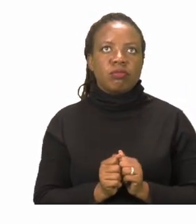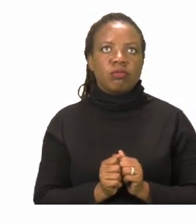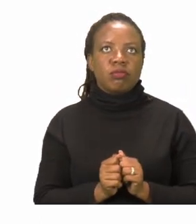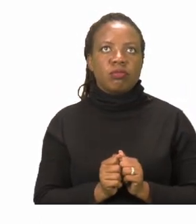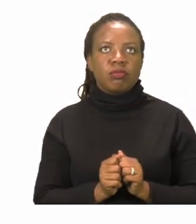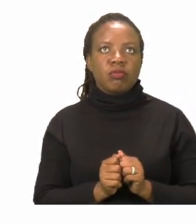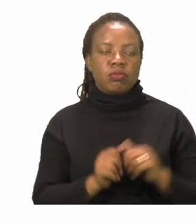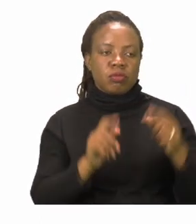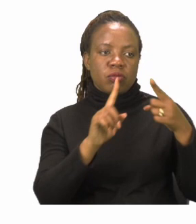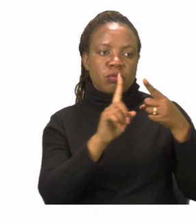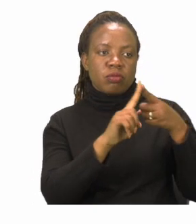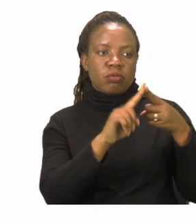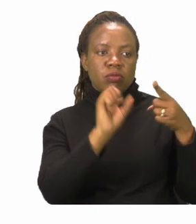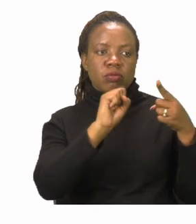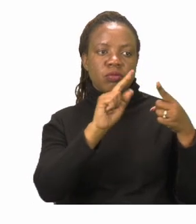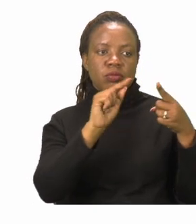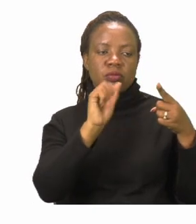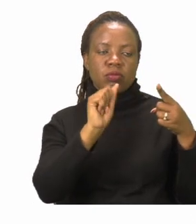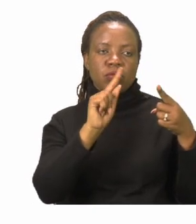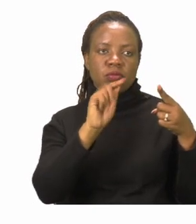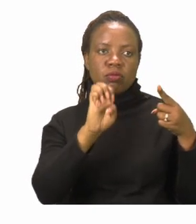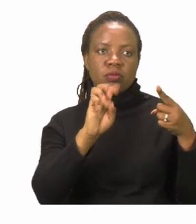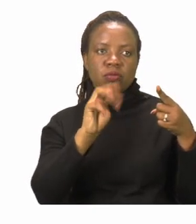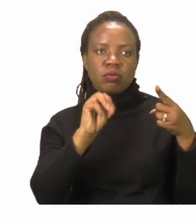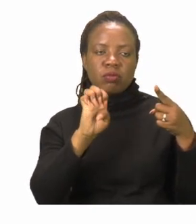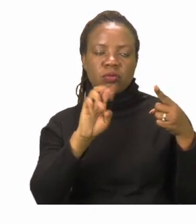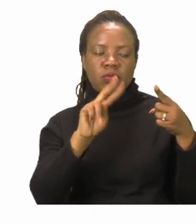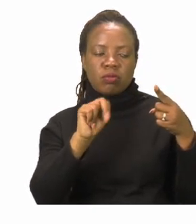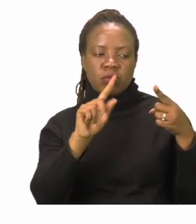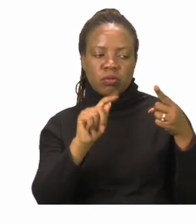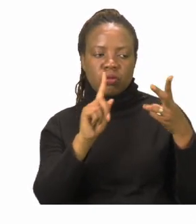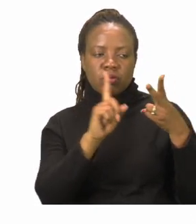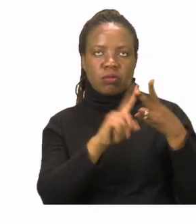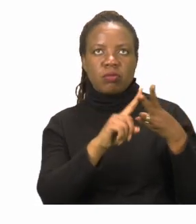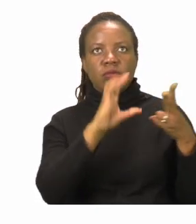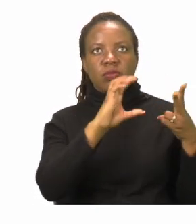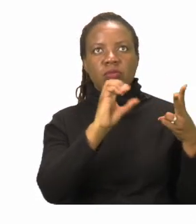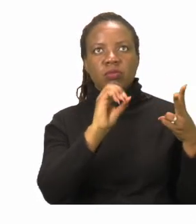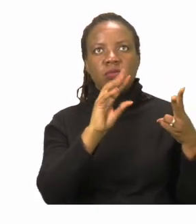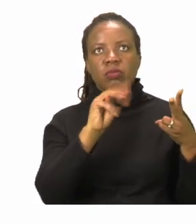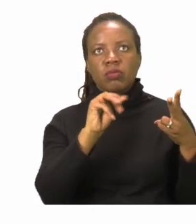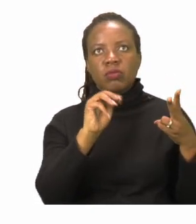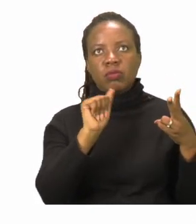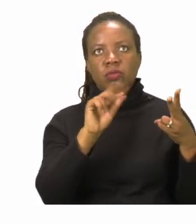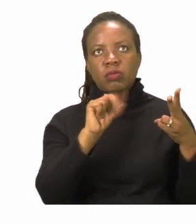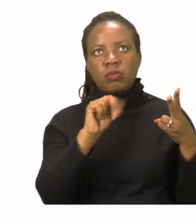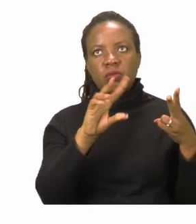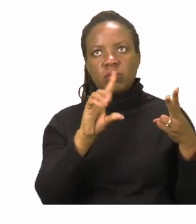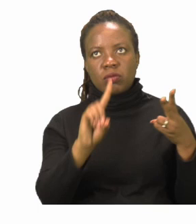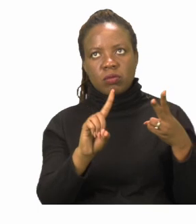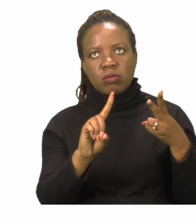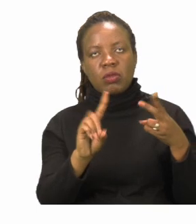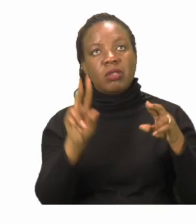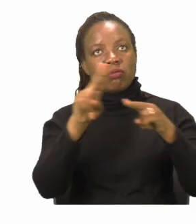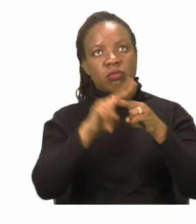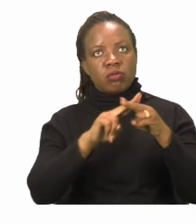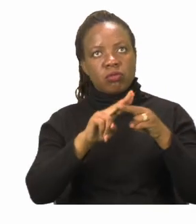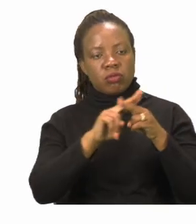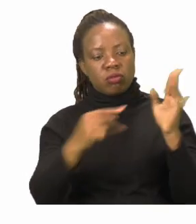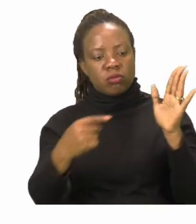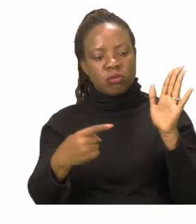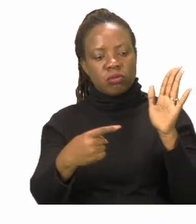a full stop. Let's move on to the other types of sentences. The next one is